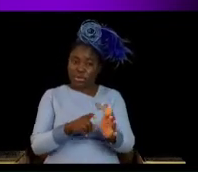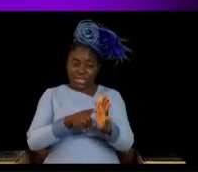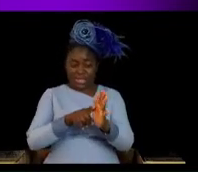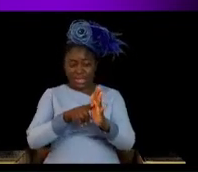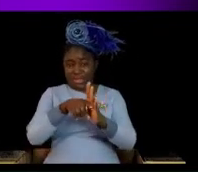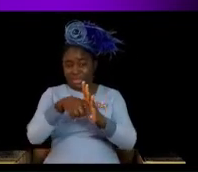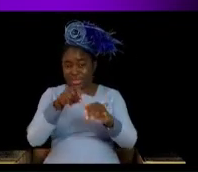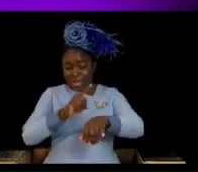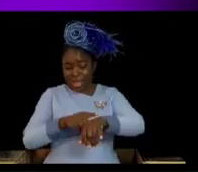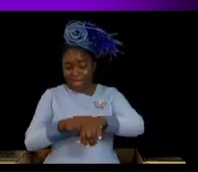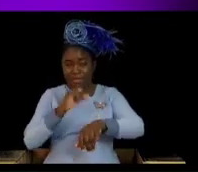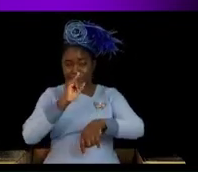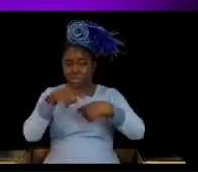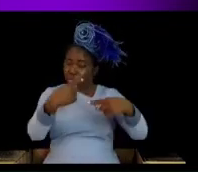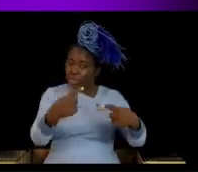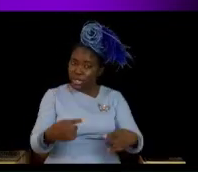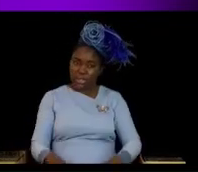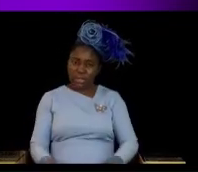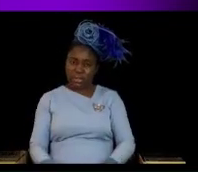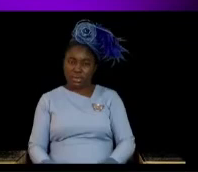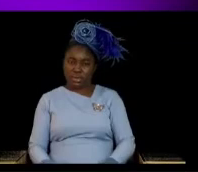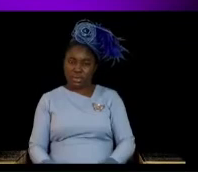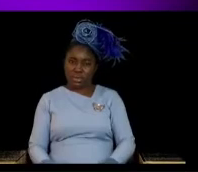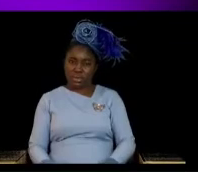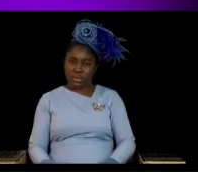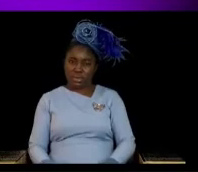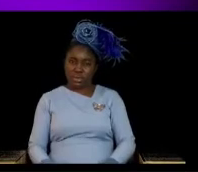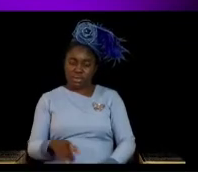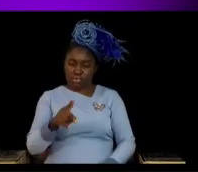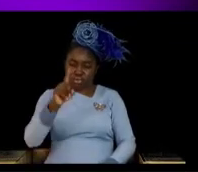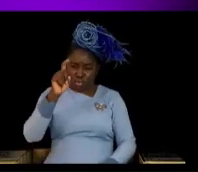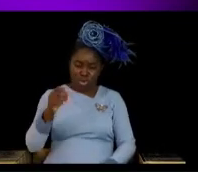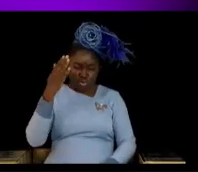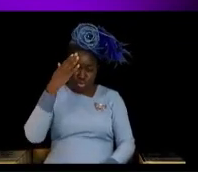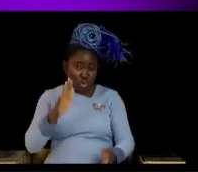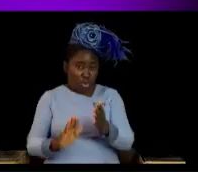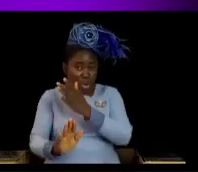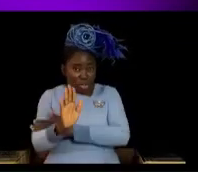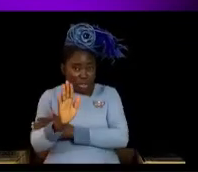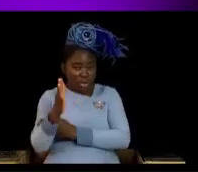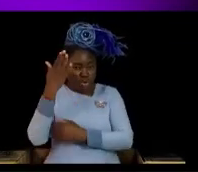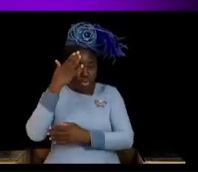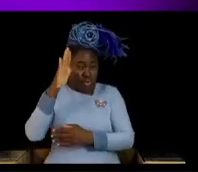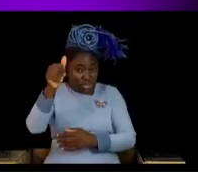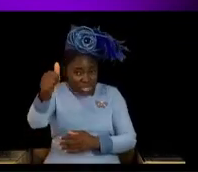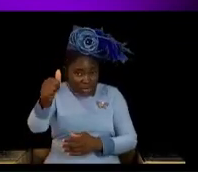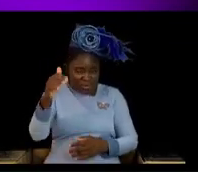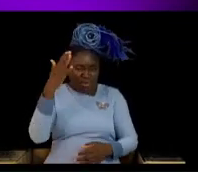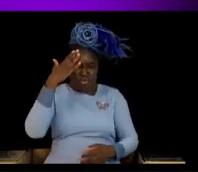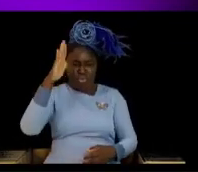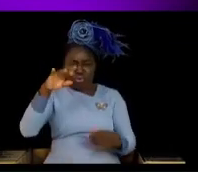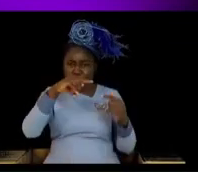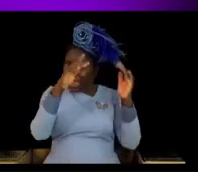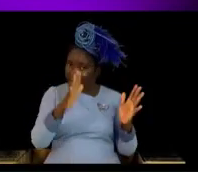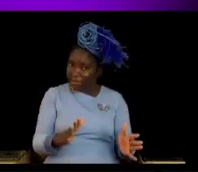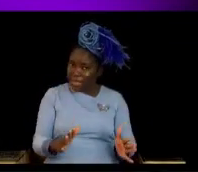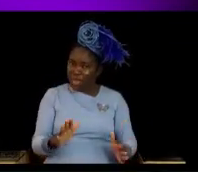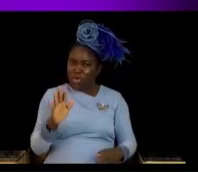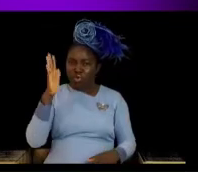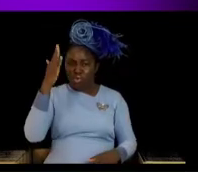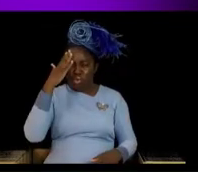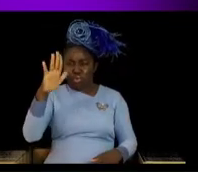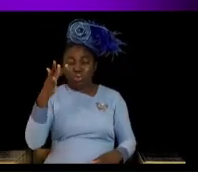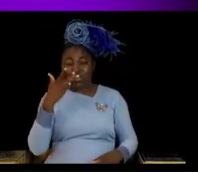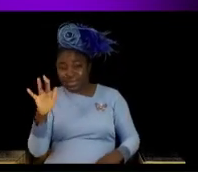Olorun yin. Two, you must know yourself. Ikeje lati mo en teyin se. Three, you must know your enemy. Ikete lati mo ota yin. Four, you must know your